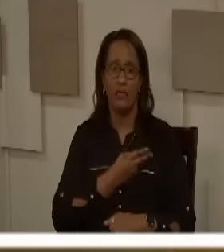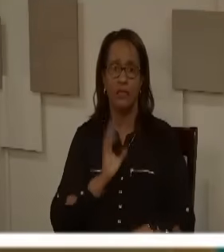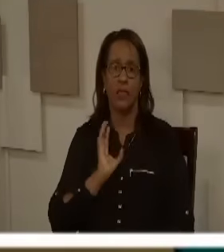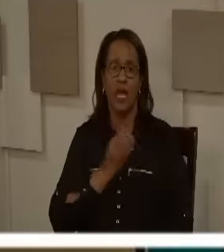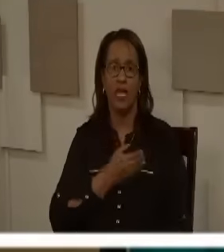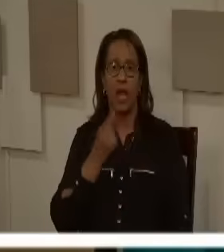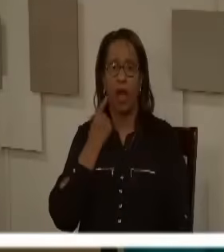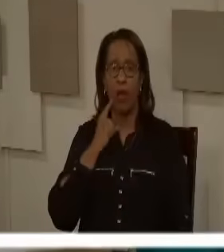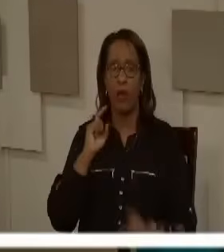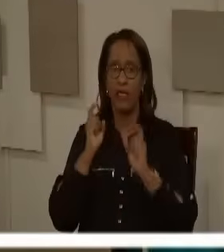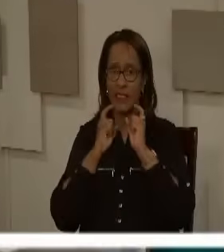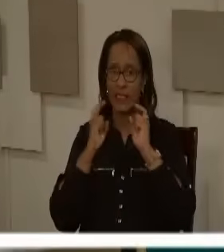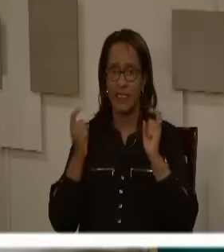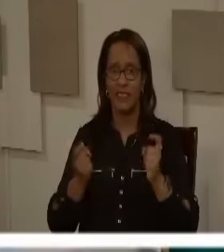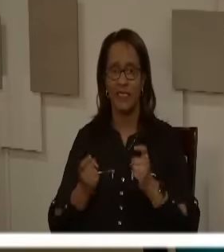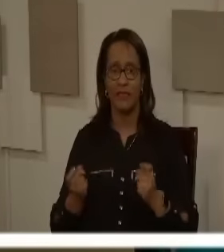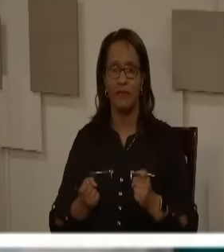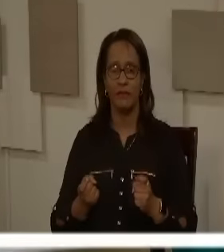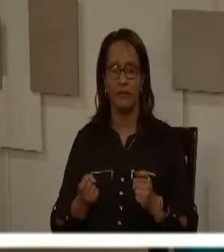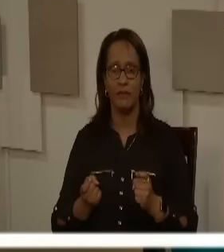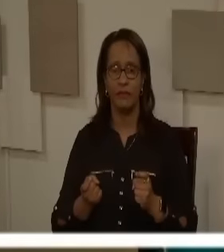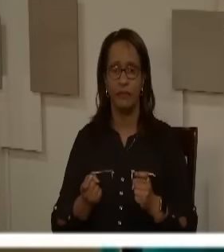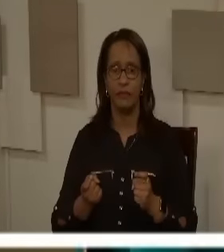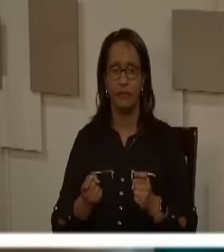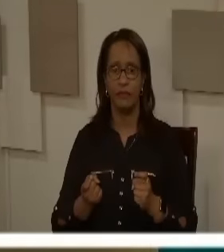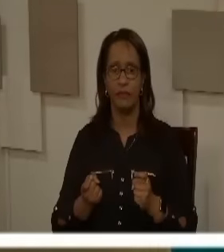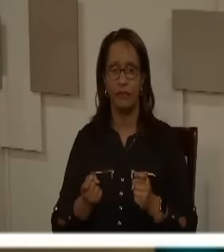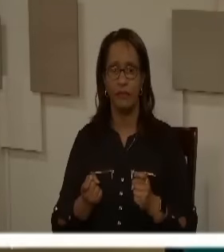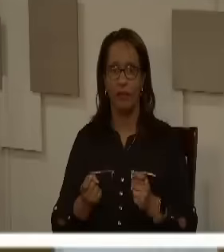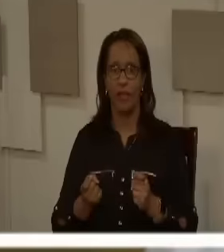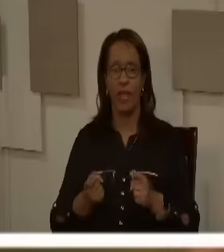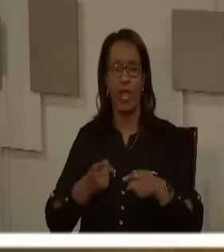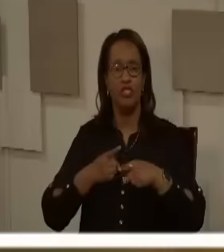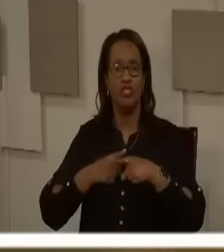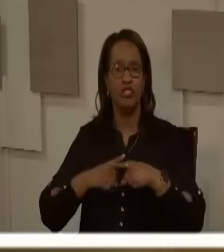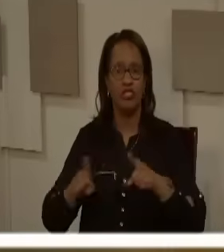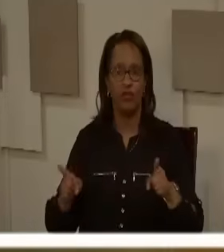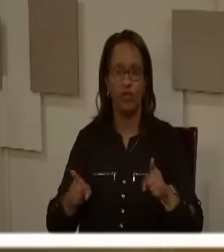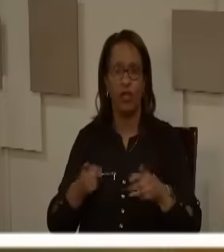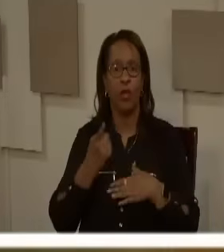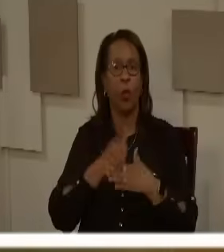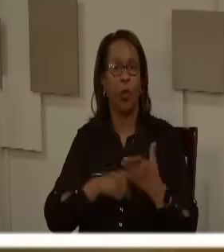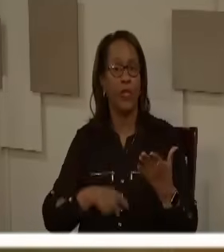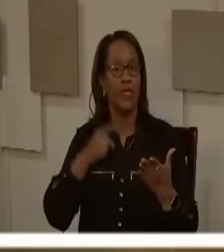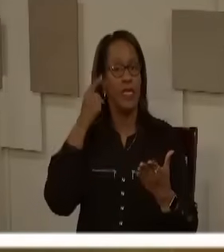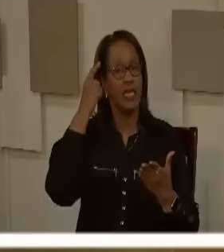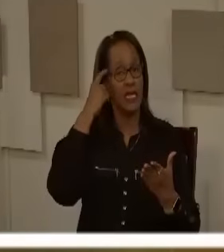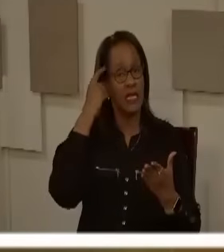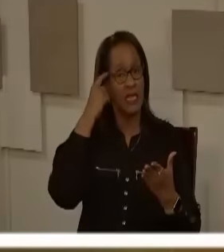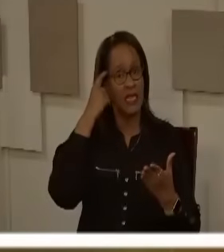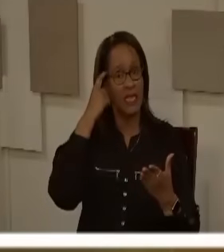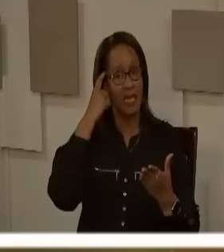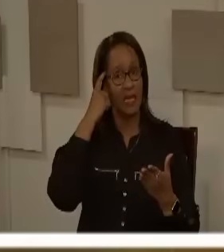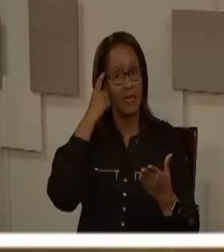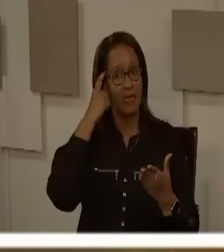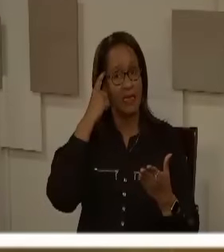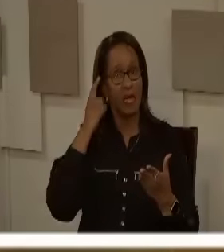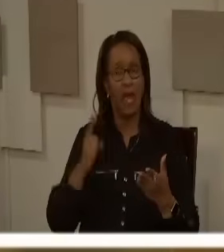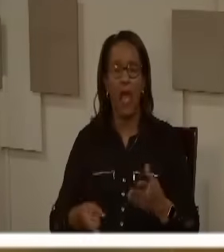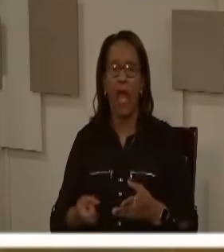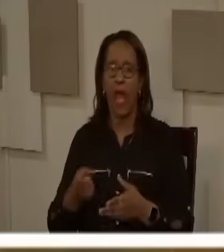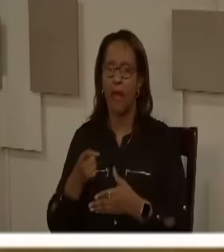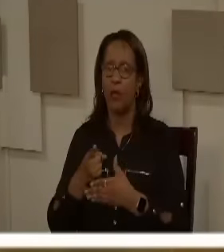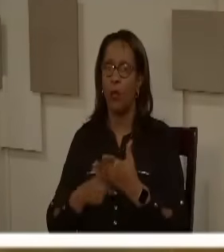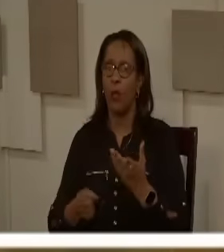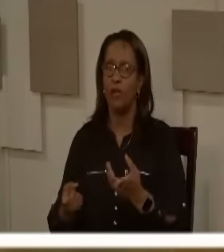we have to give. That's something completely different. And that idea is so difficult